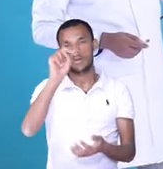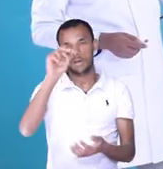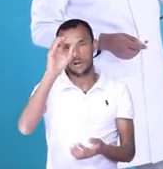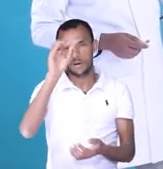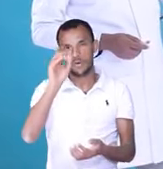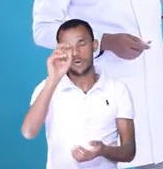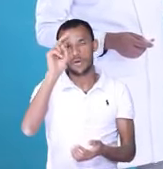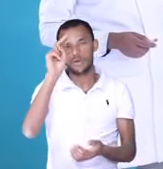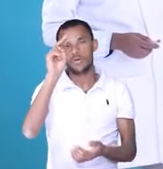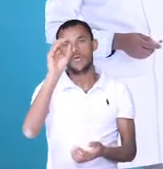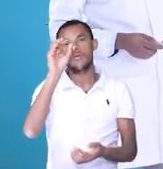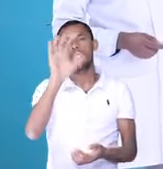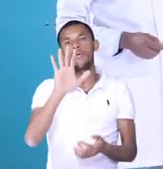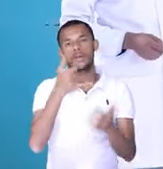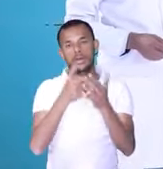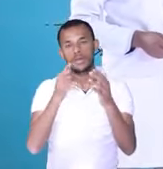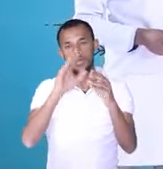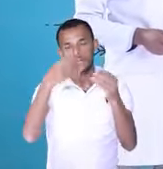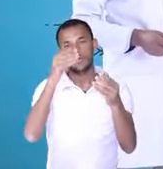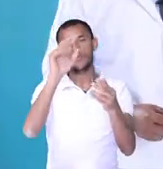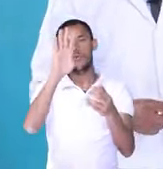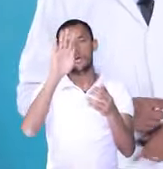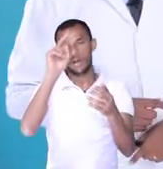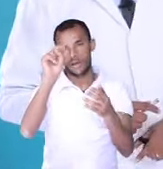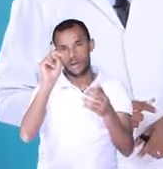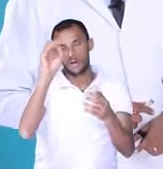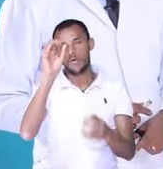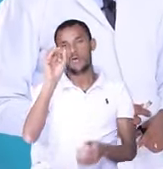2N2O5, it gives 4NO2 plus O2.